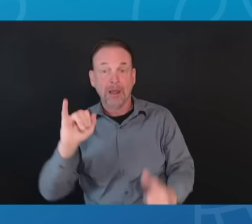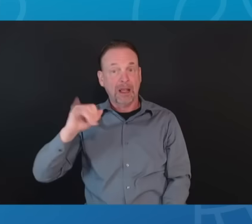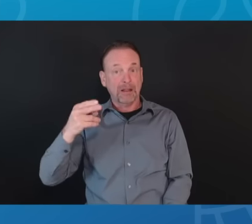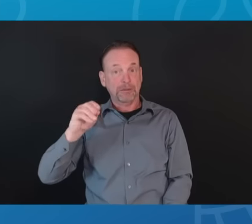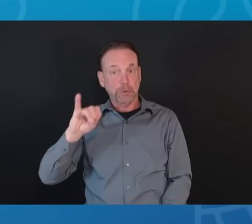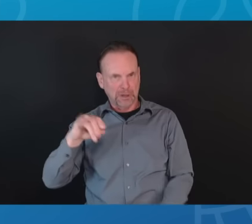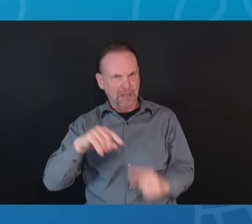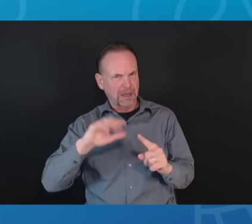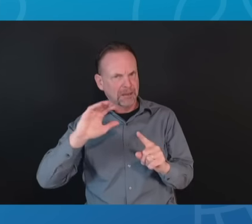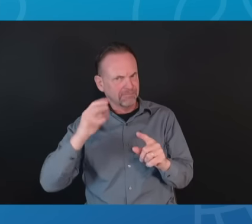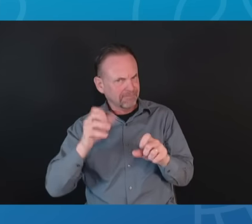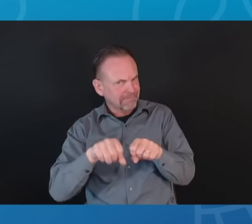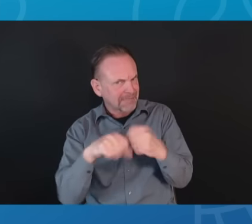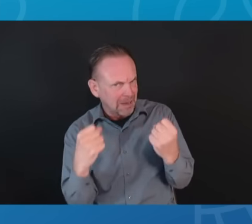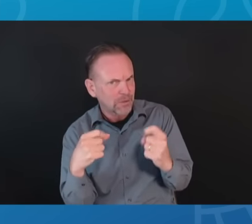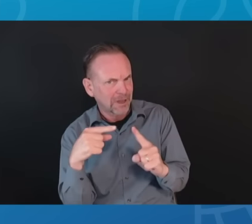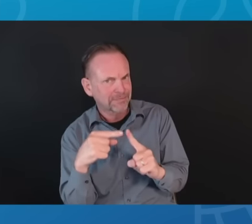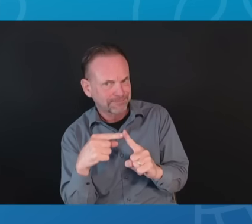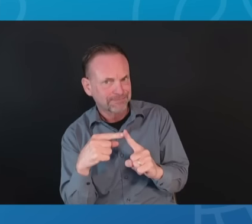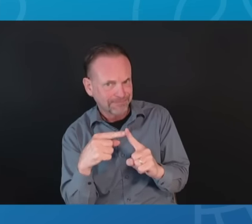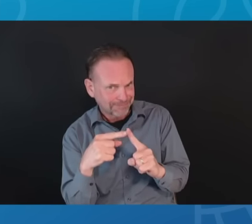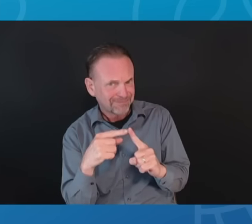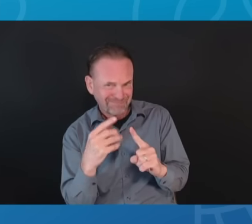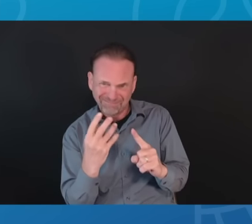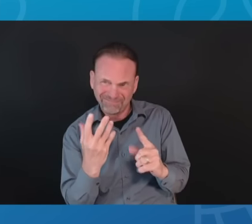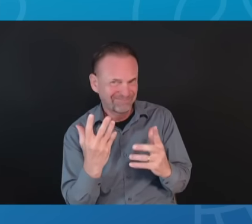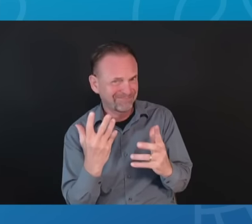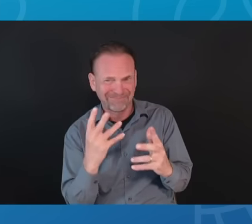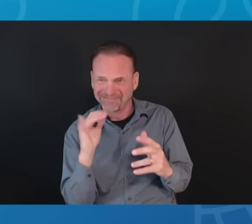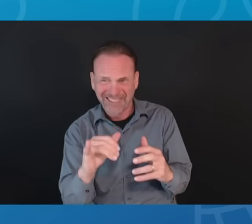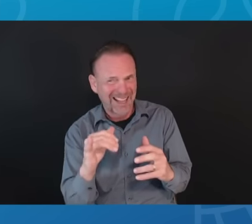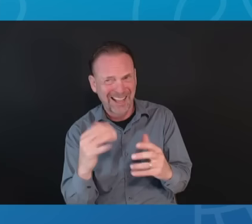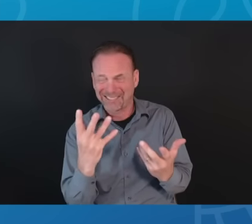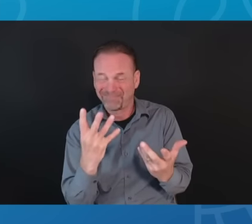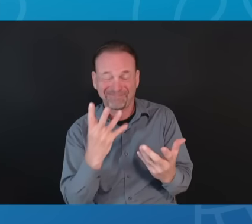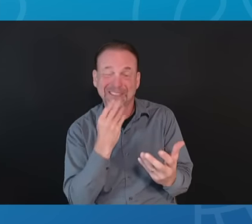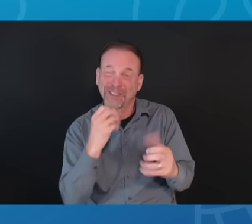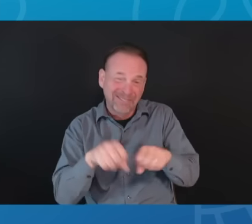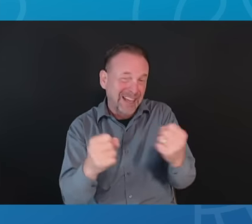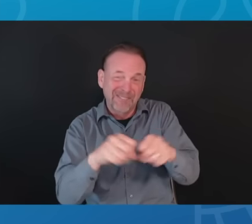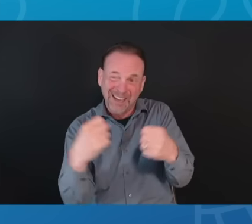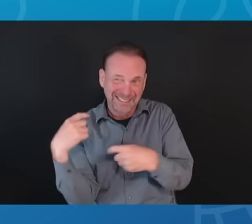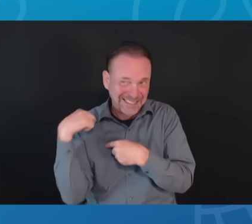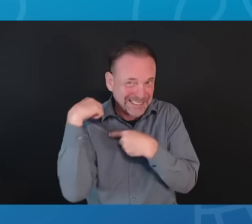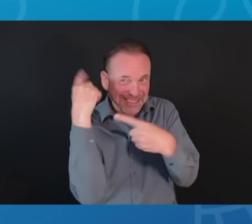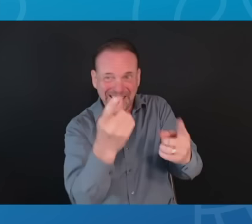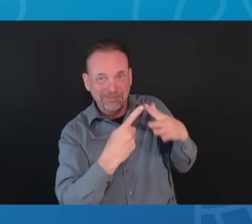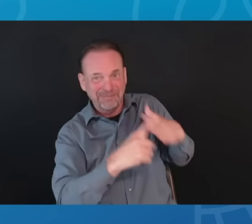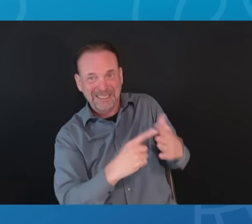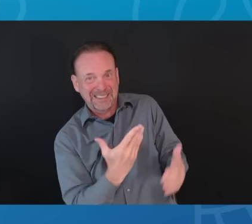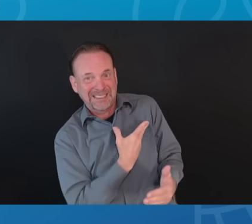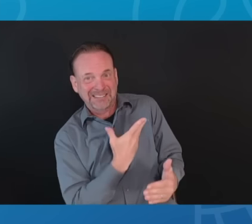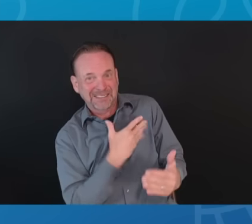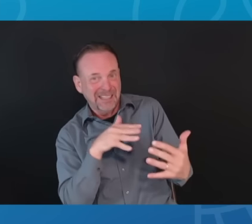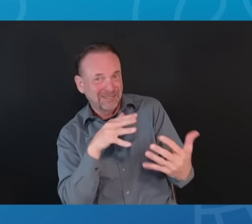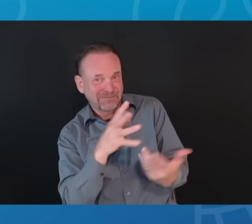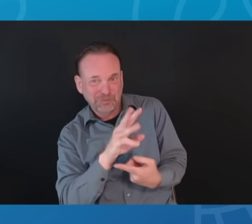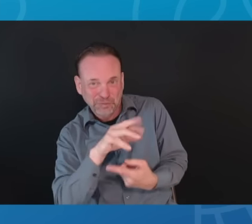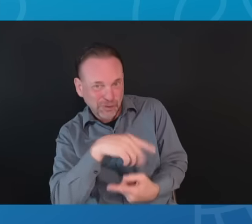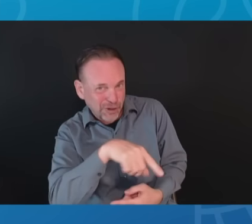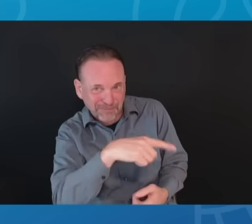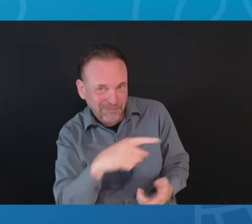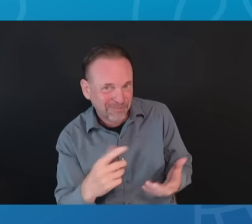the beginning of Gaza war. Are you suggesting that U.S. hasn't been able to conclude these assessments because you're short of personnel? No, not in any way.